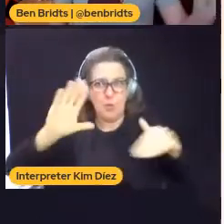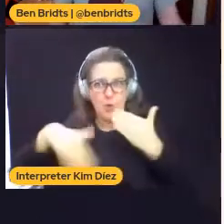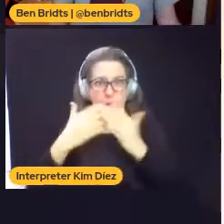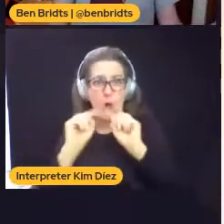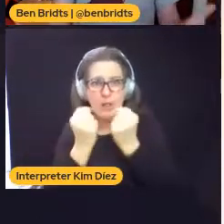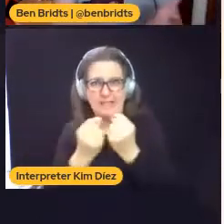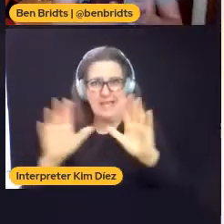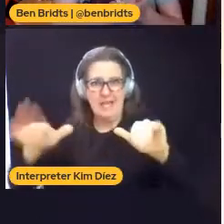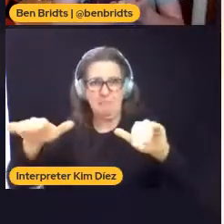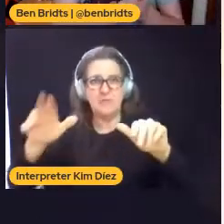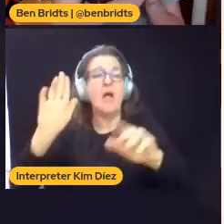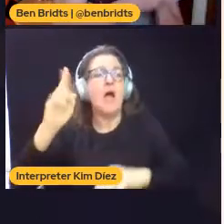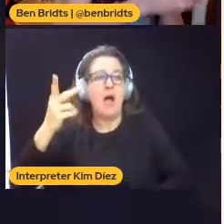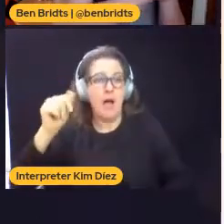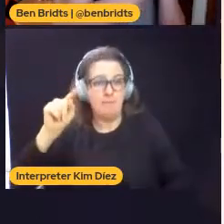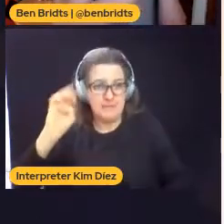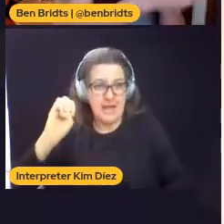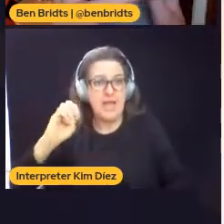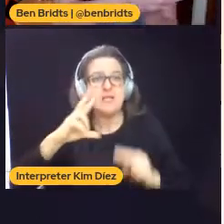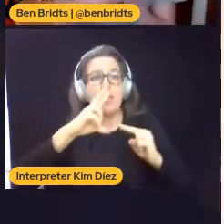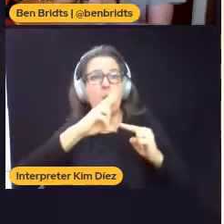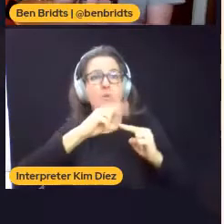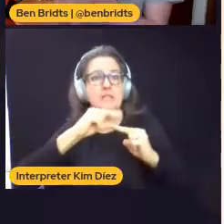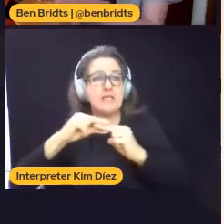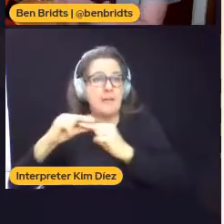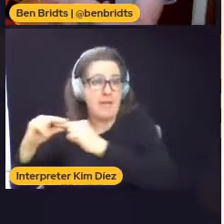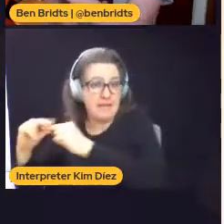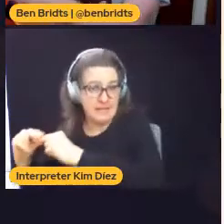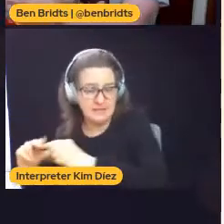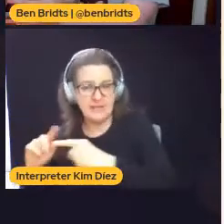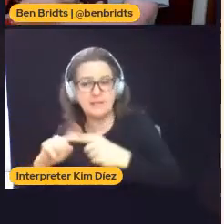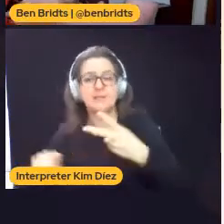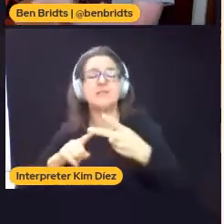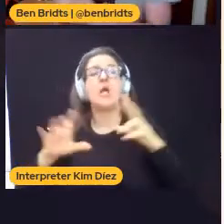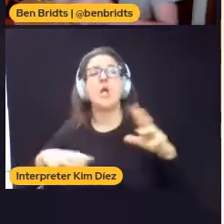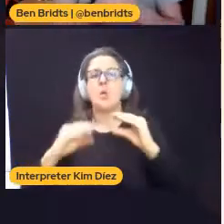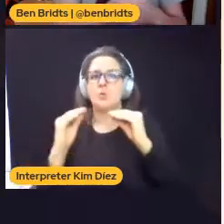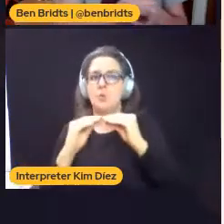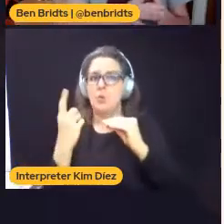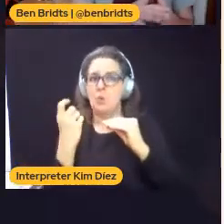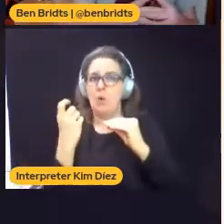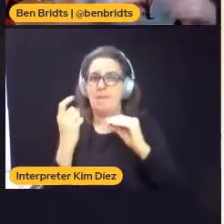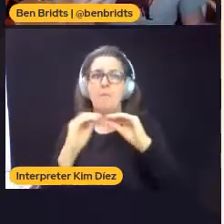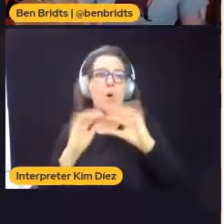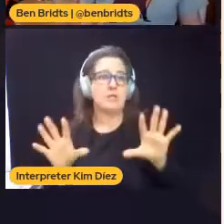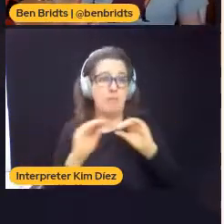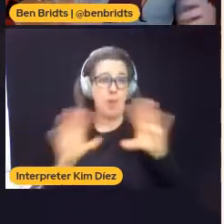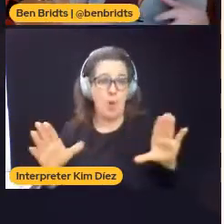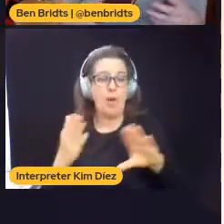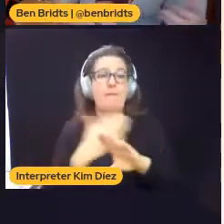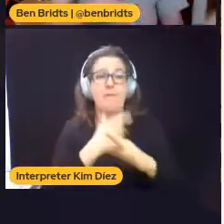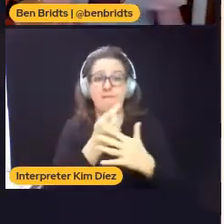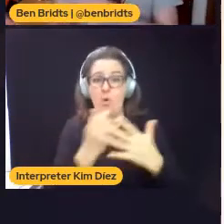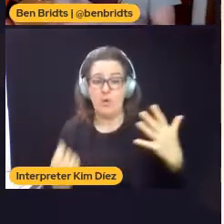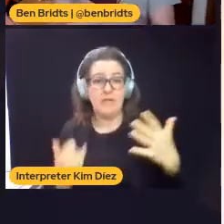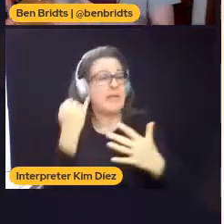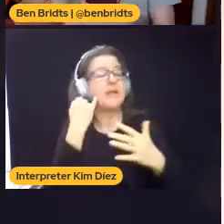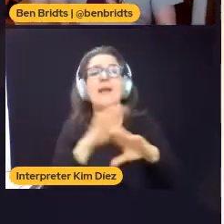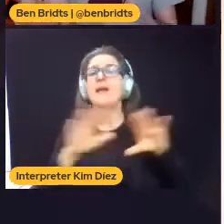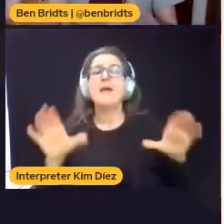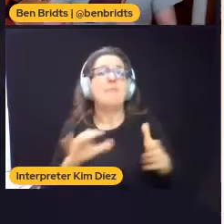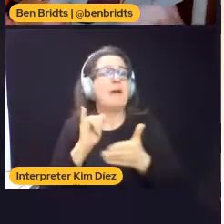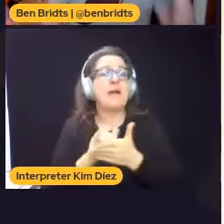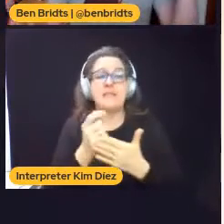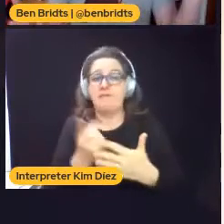their dependencies, that they actually do one more deploy before they delete things. Because if they don't do that, if they do the delete of a